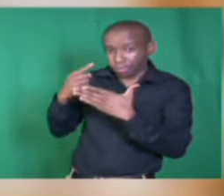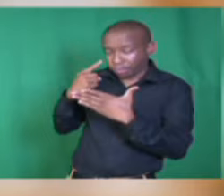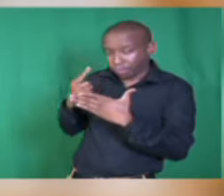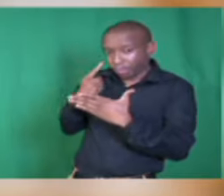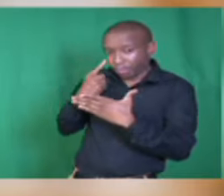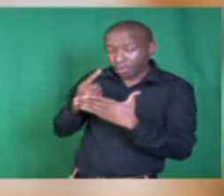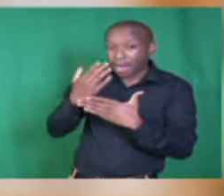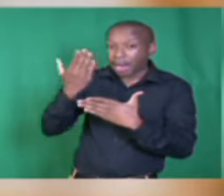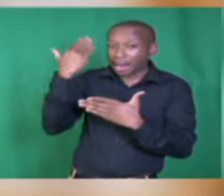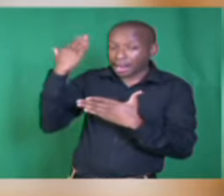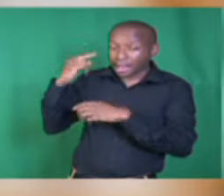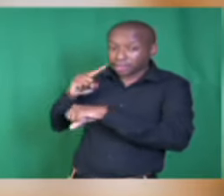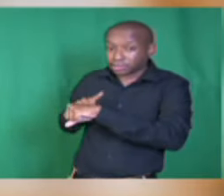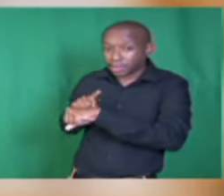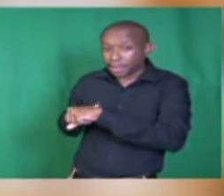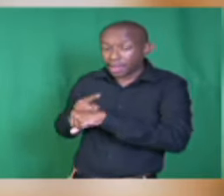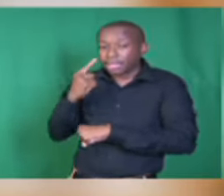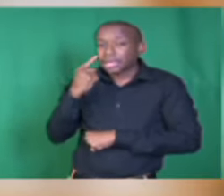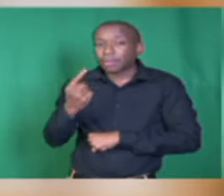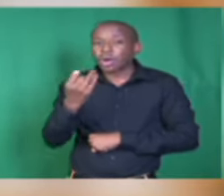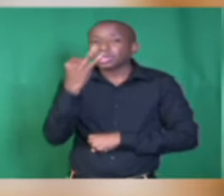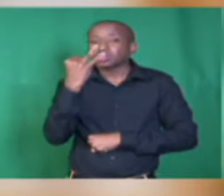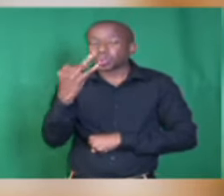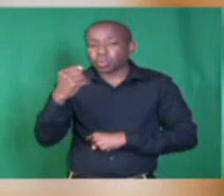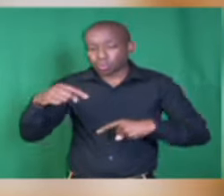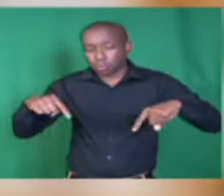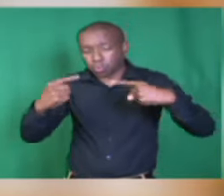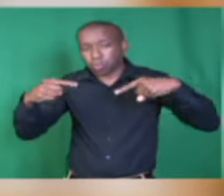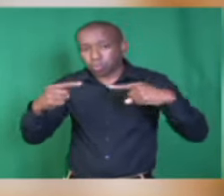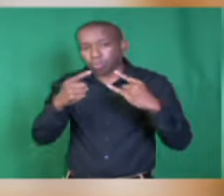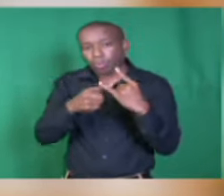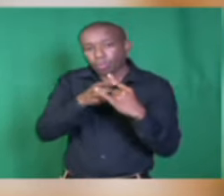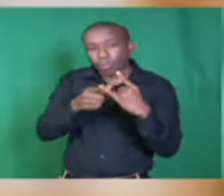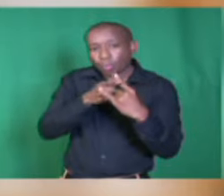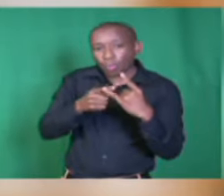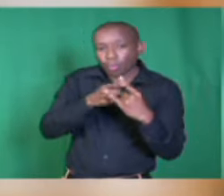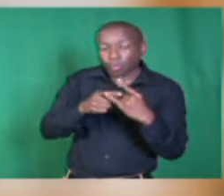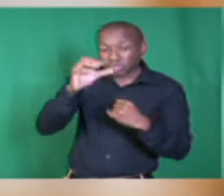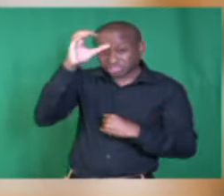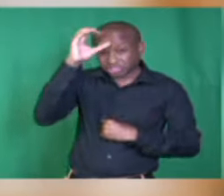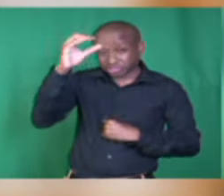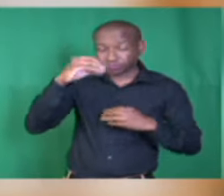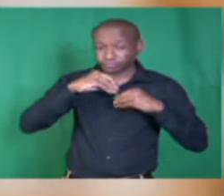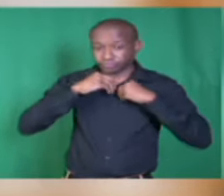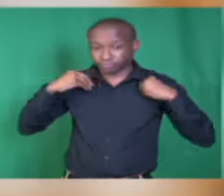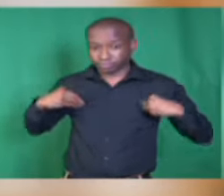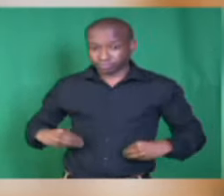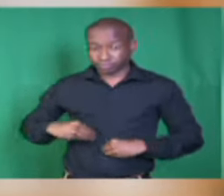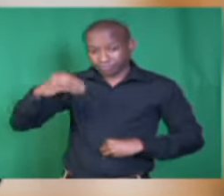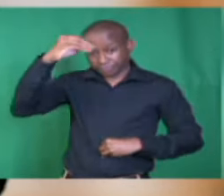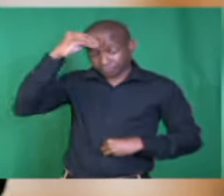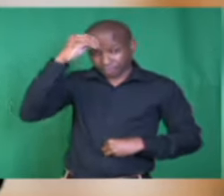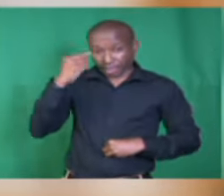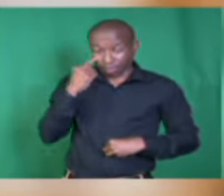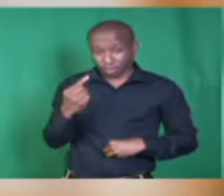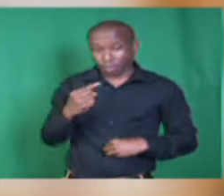On the previous lesson, you looked at two conflicts between Jesus and the chief priests. Here, this is